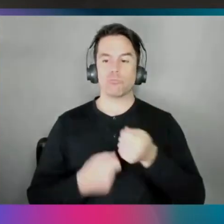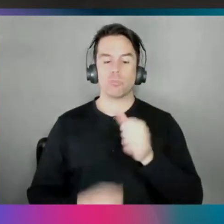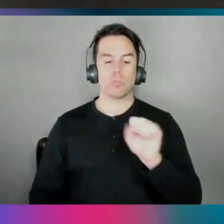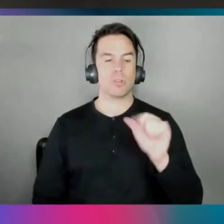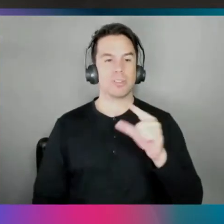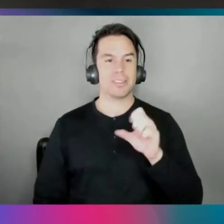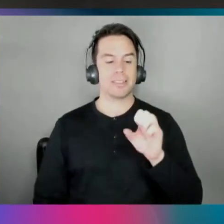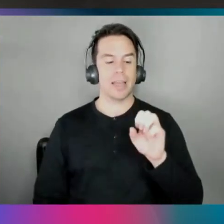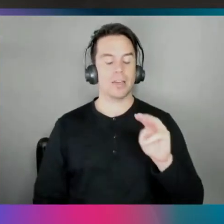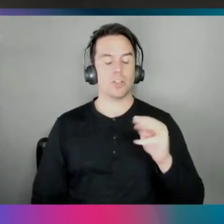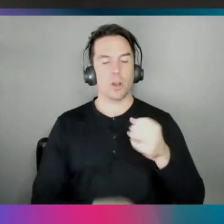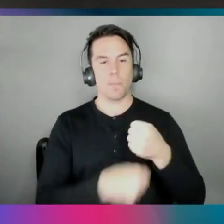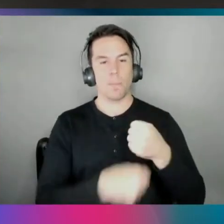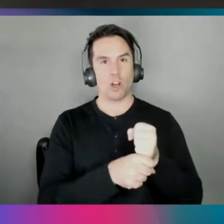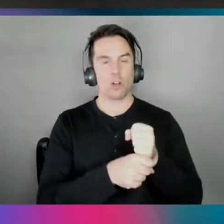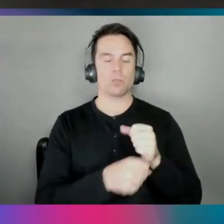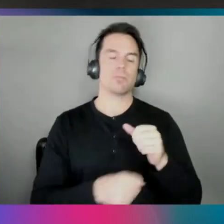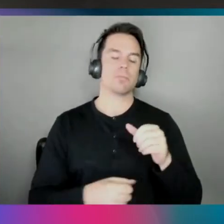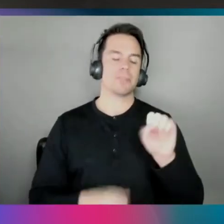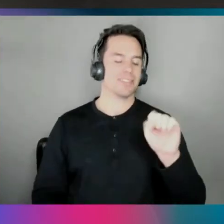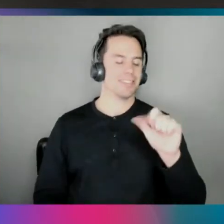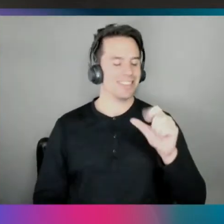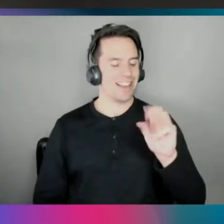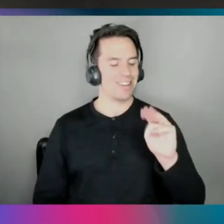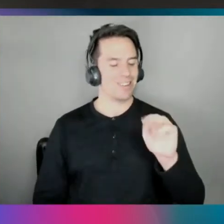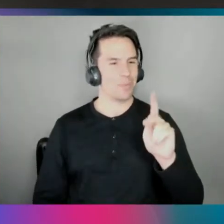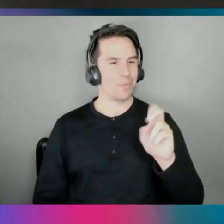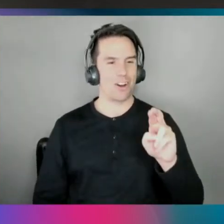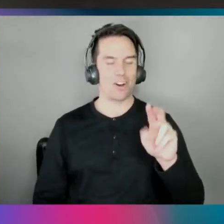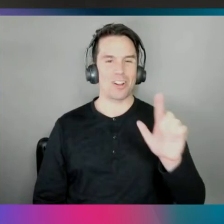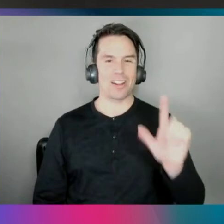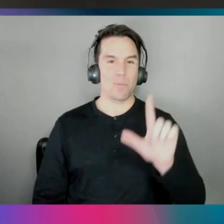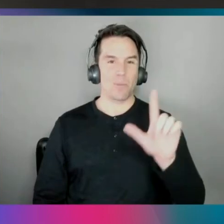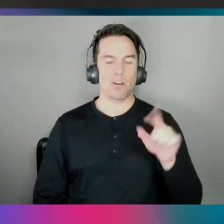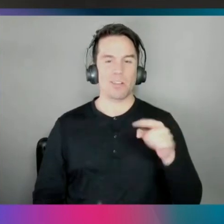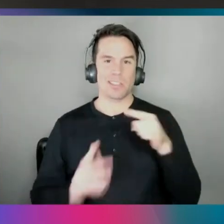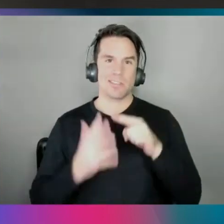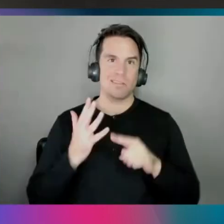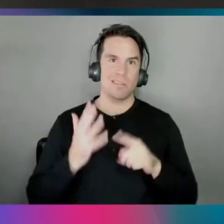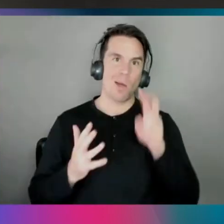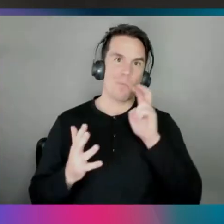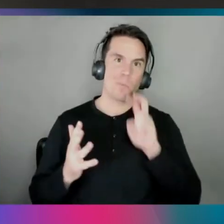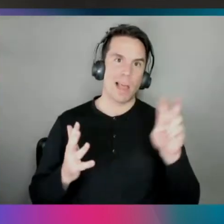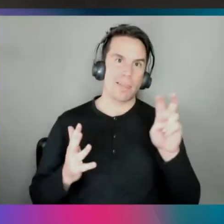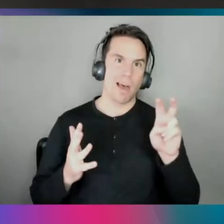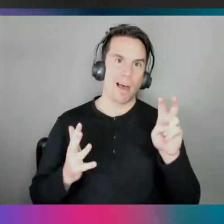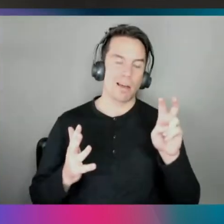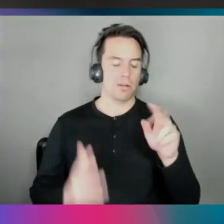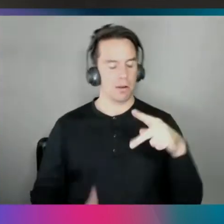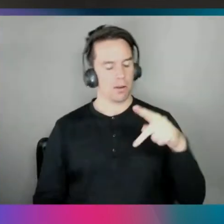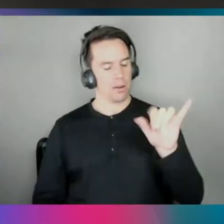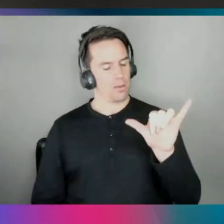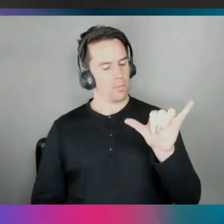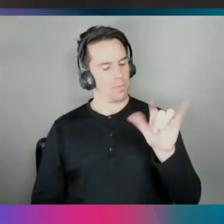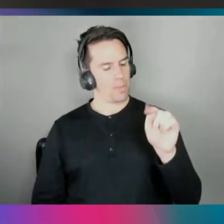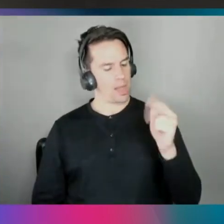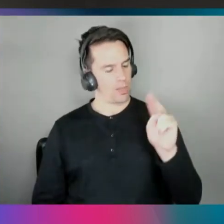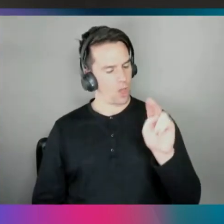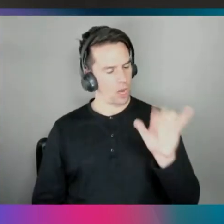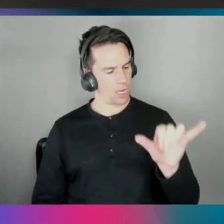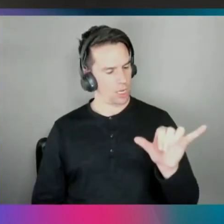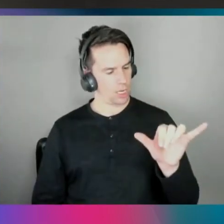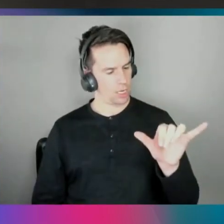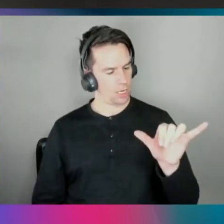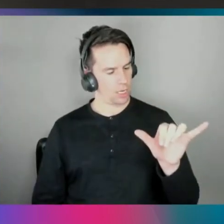here, and some standard. This is Python-y stuff, right? So we're bringing in all the Python-y stuff. So that is a word. We're doing Python-y stuff